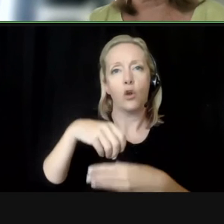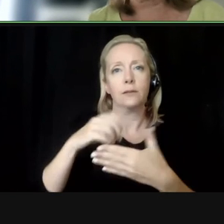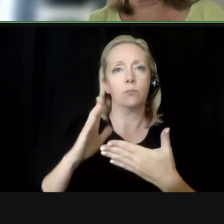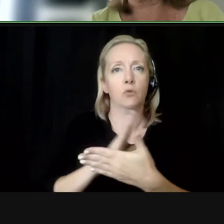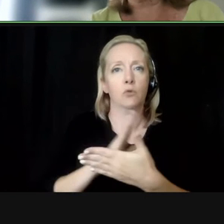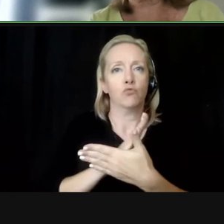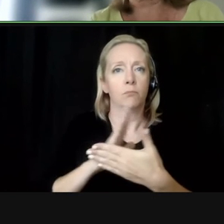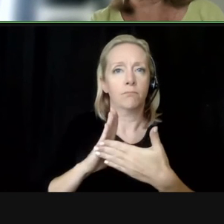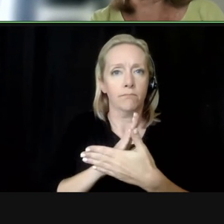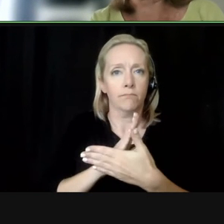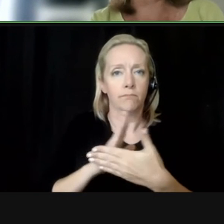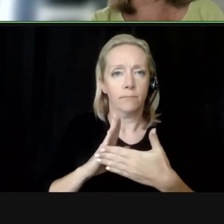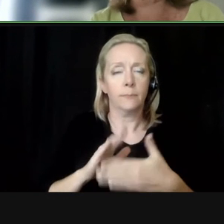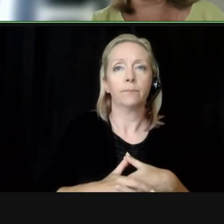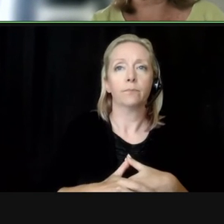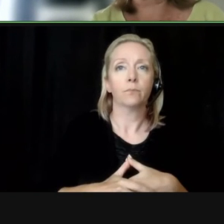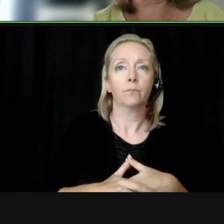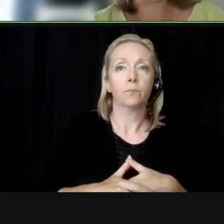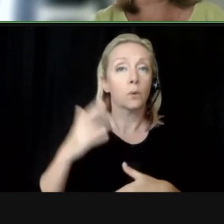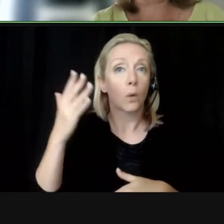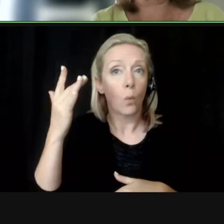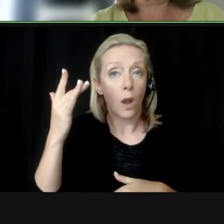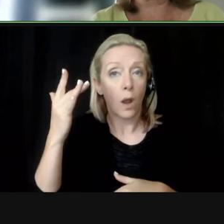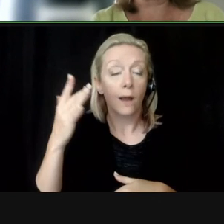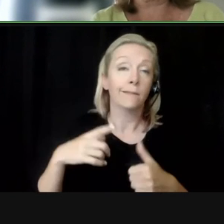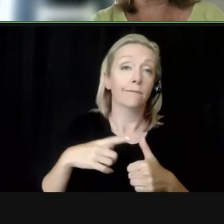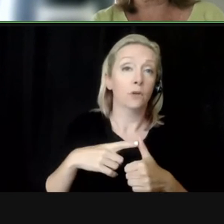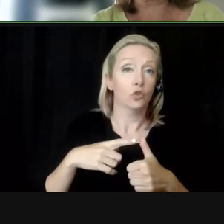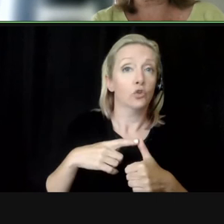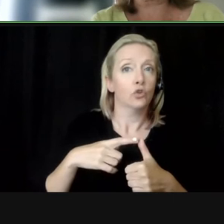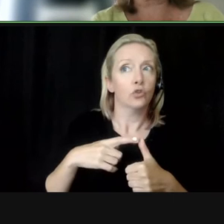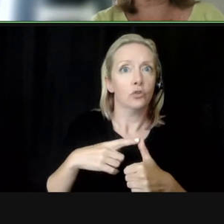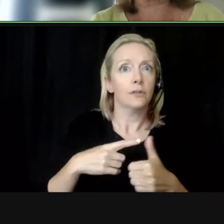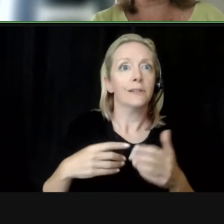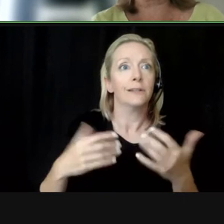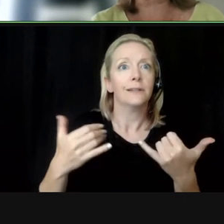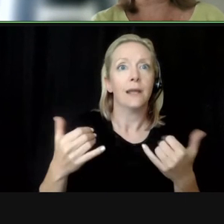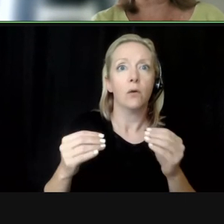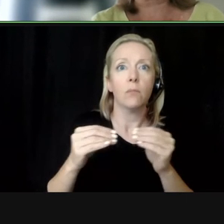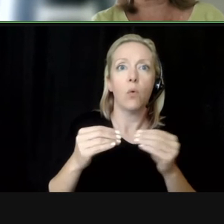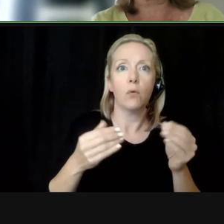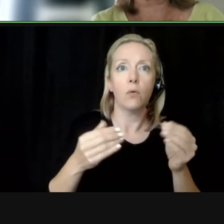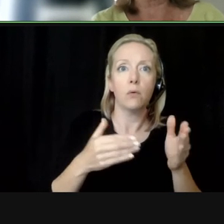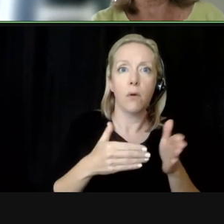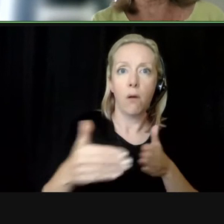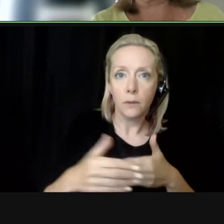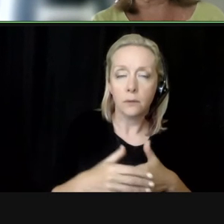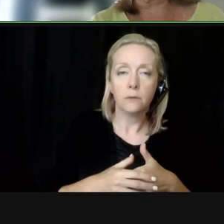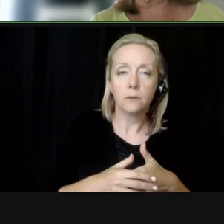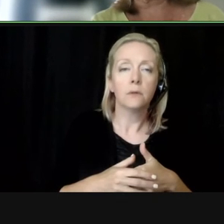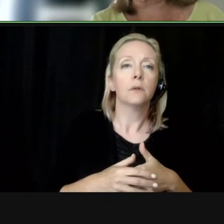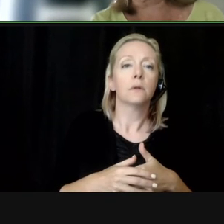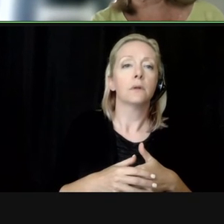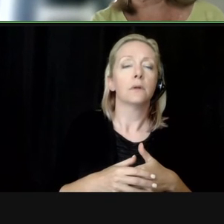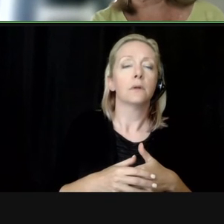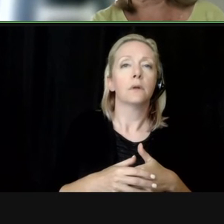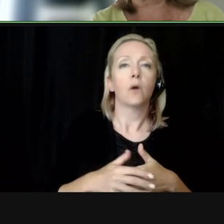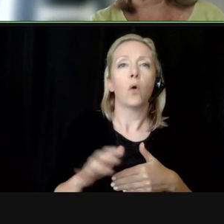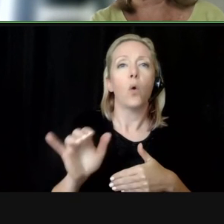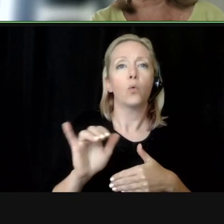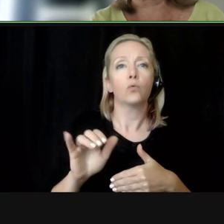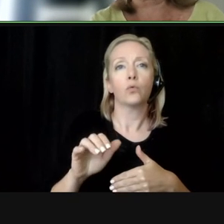is because we've learned a lot more about children on the autism spectrum, but we also know that autism